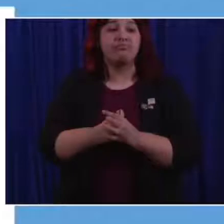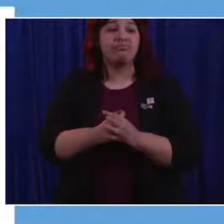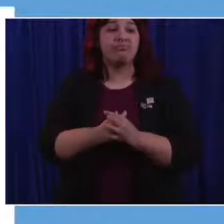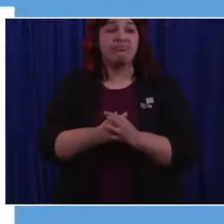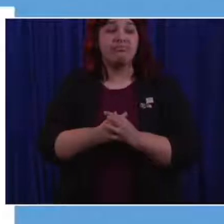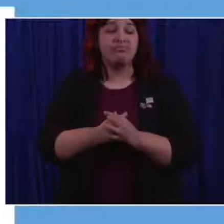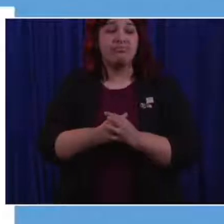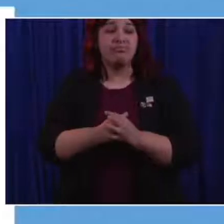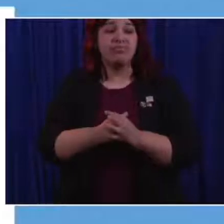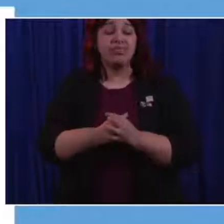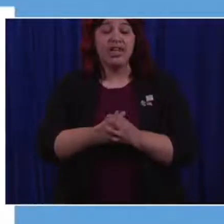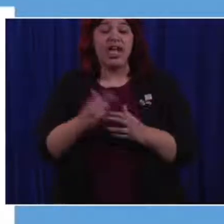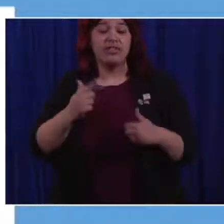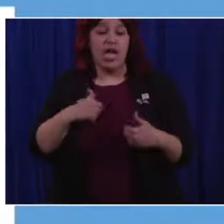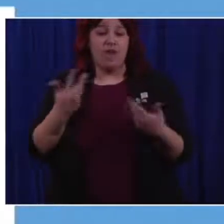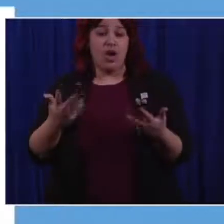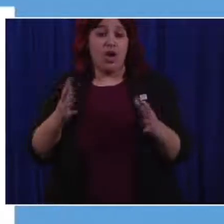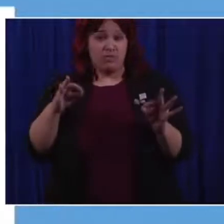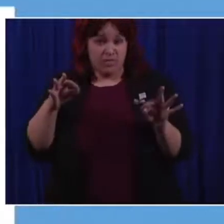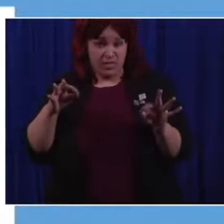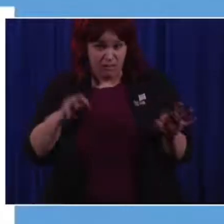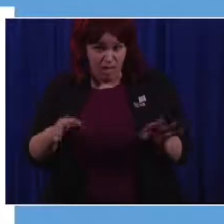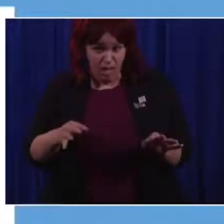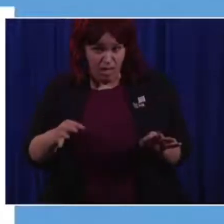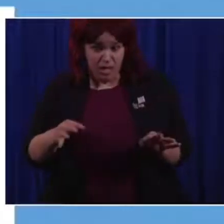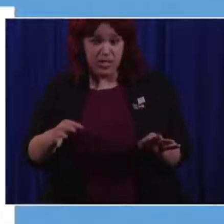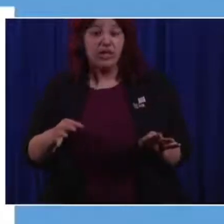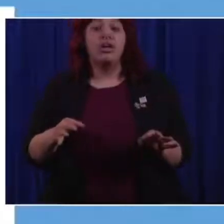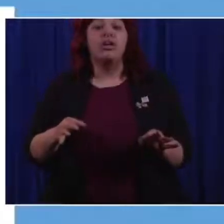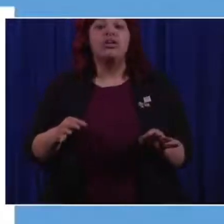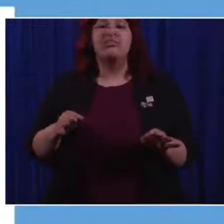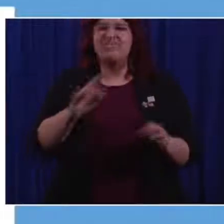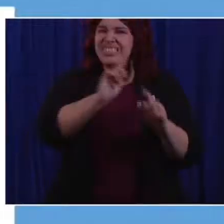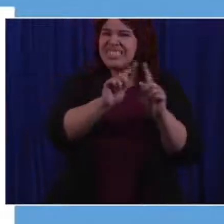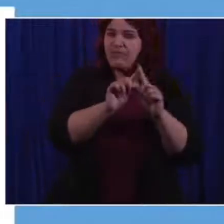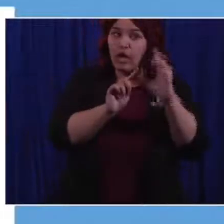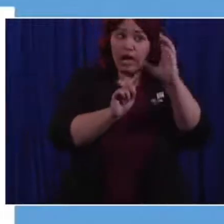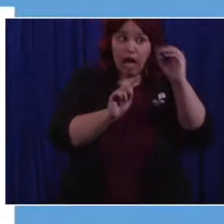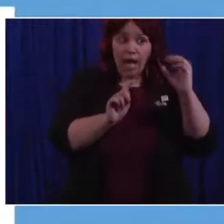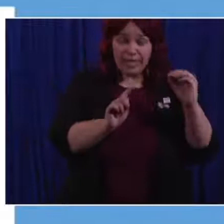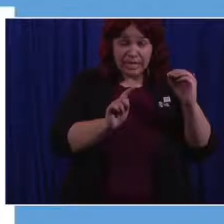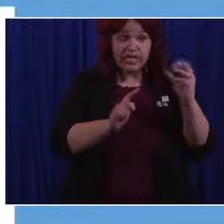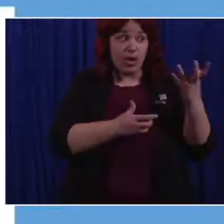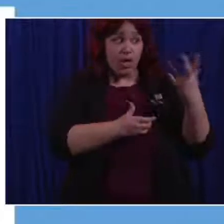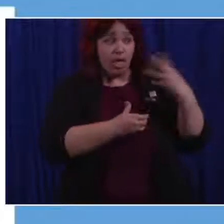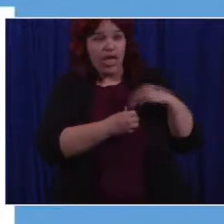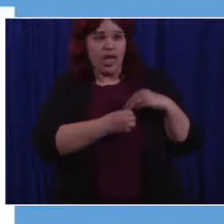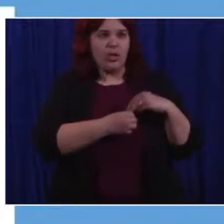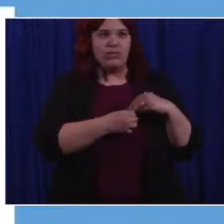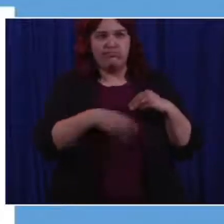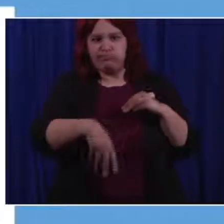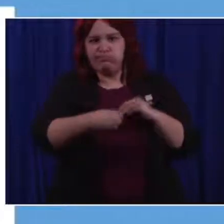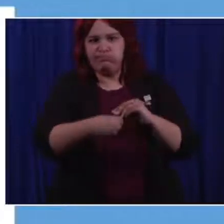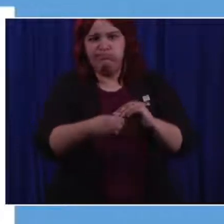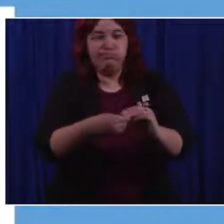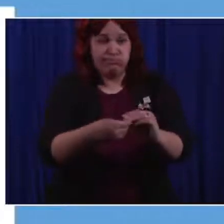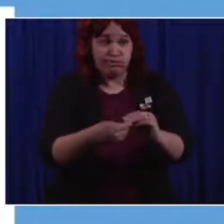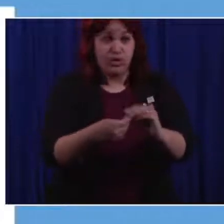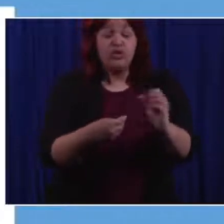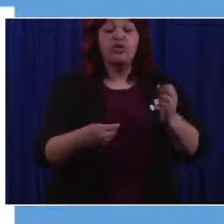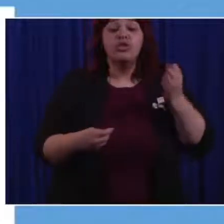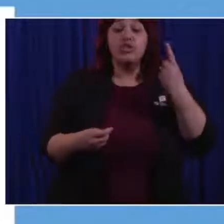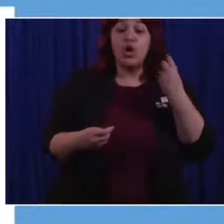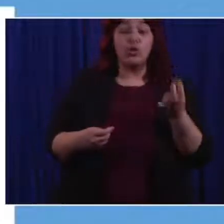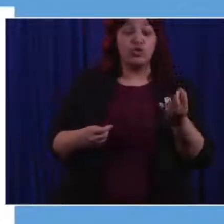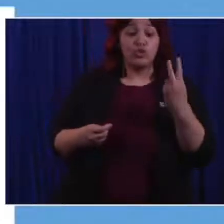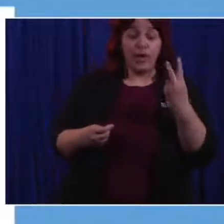governor mentioned, we rapid expansion in the number of people who want to be involved. 12 companies covering 5 different